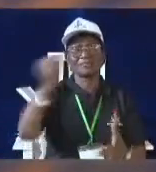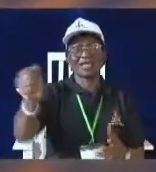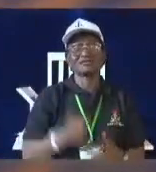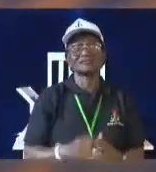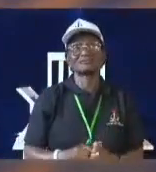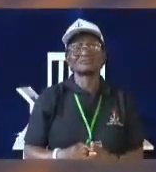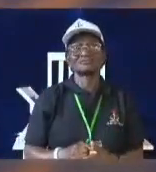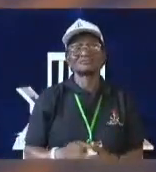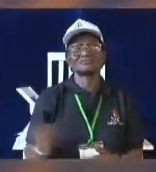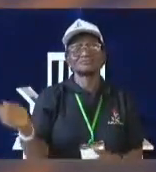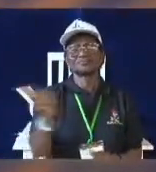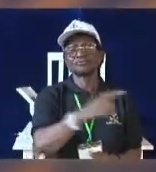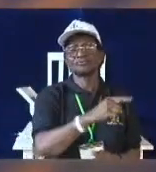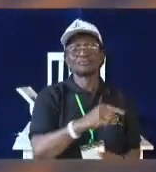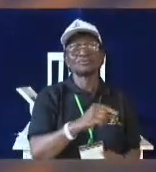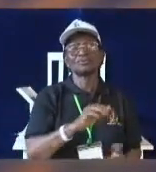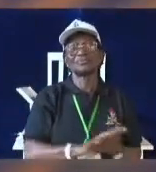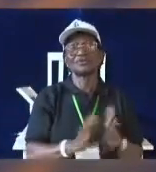You will